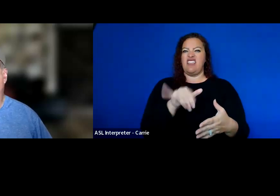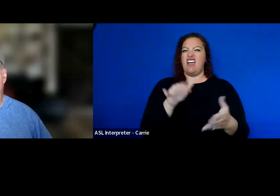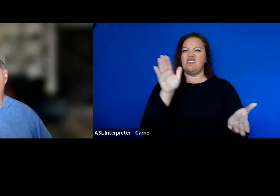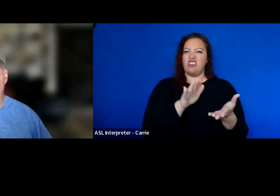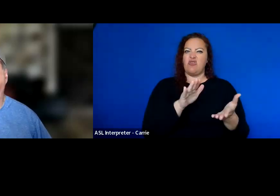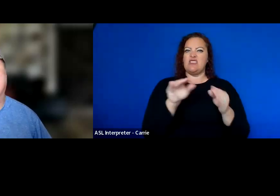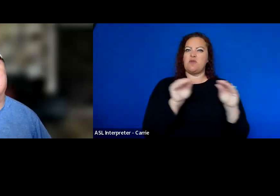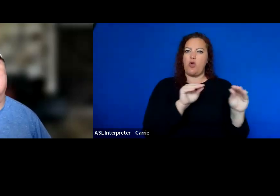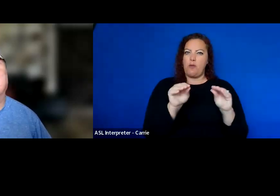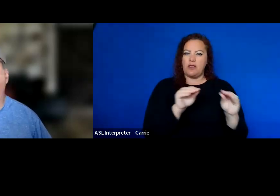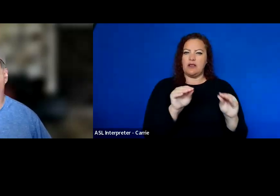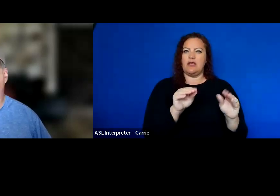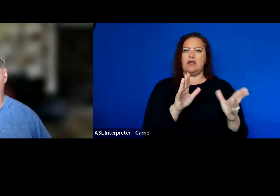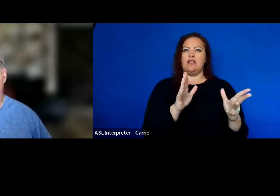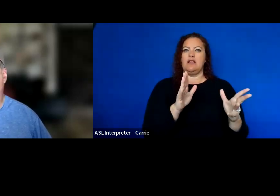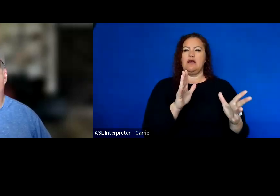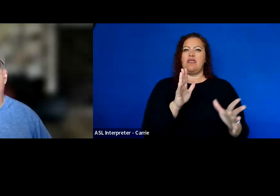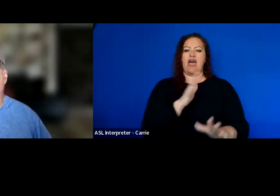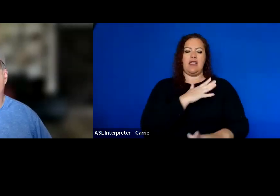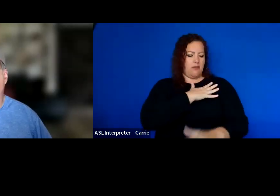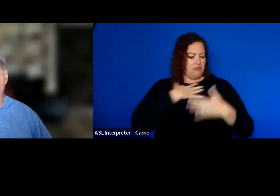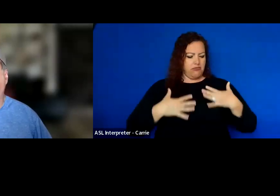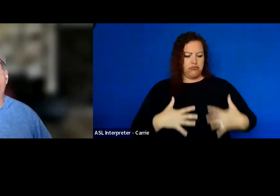mobility, anatomical deformities.